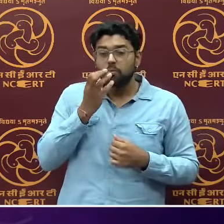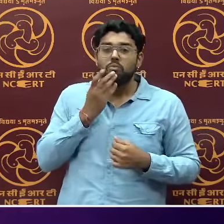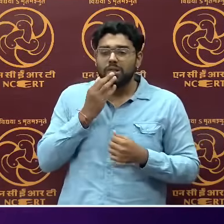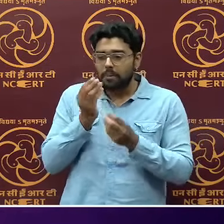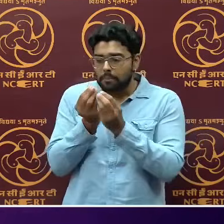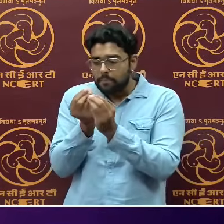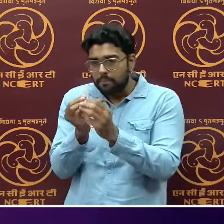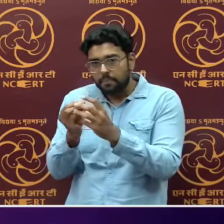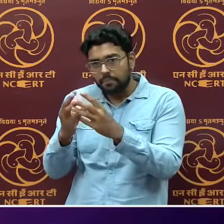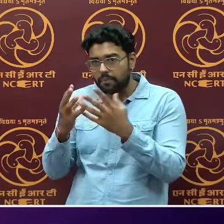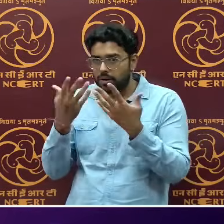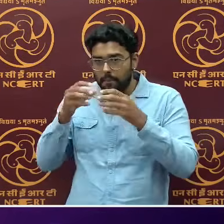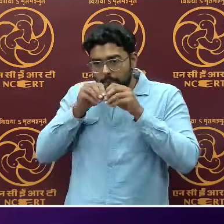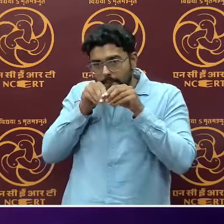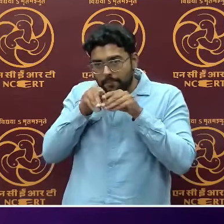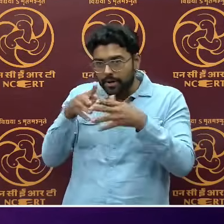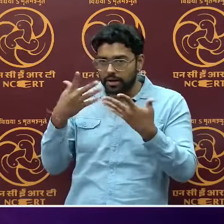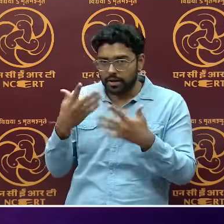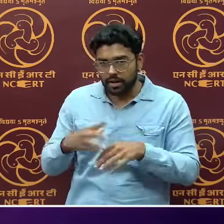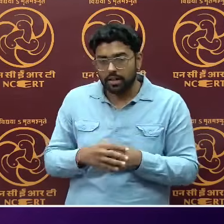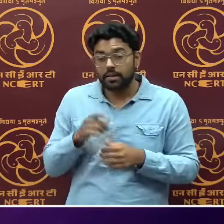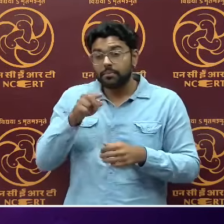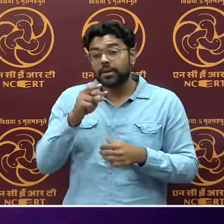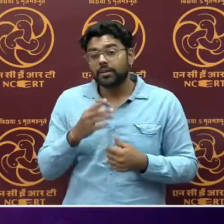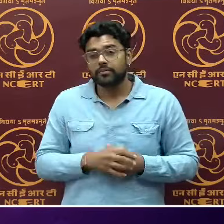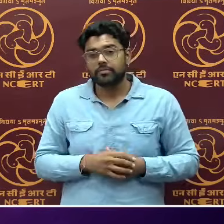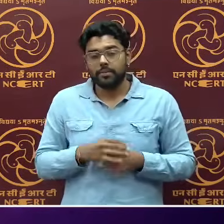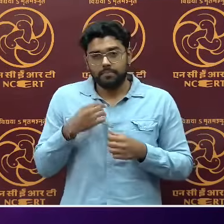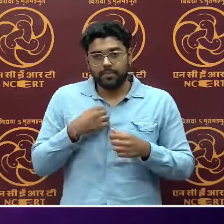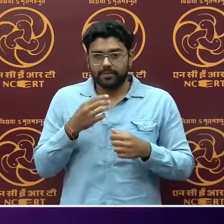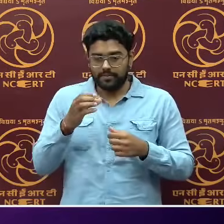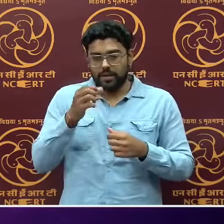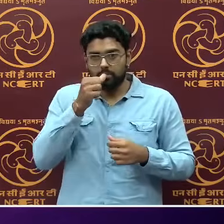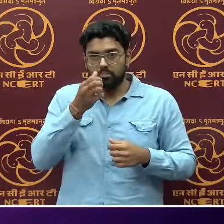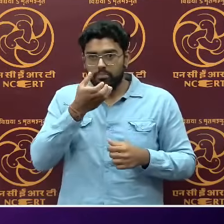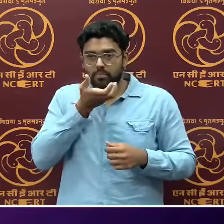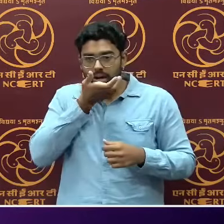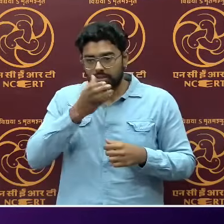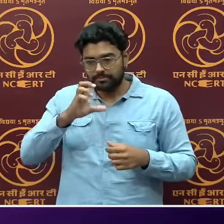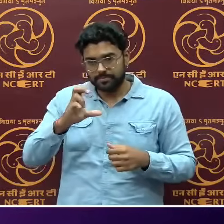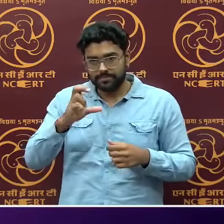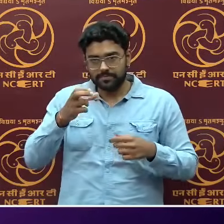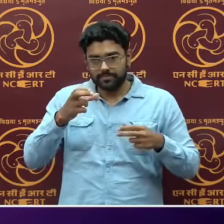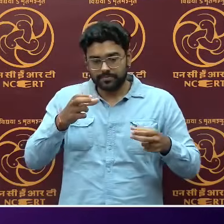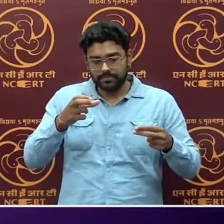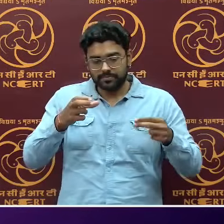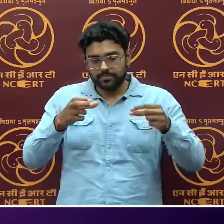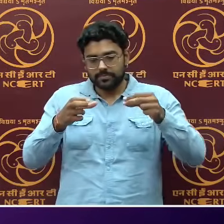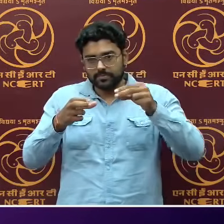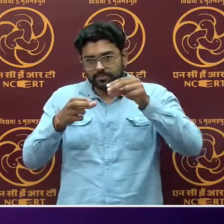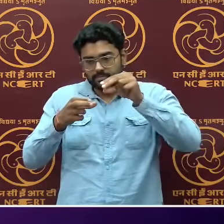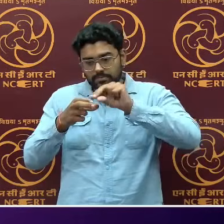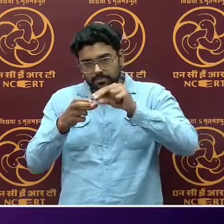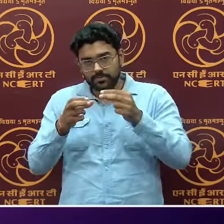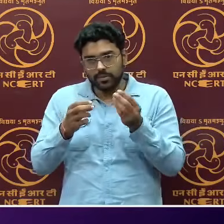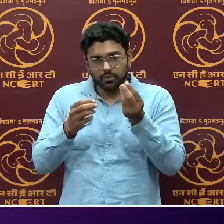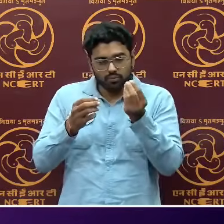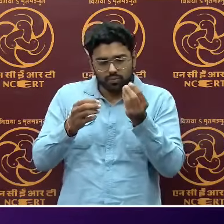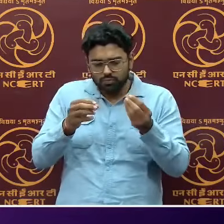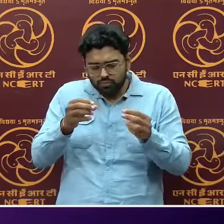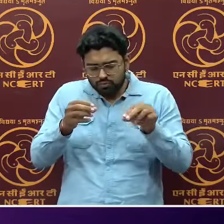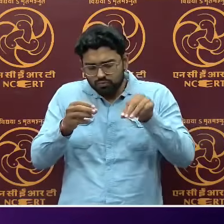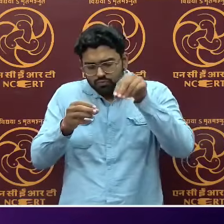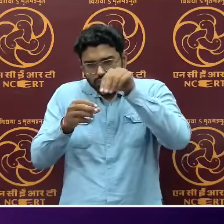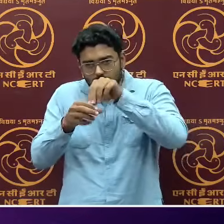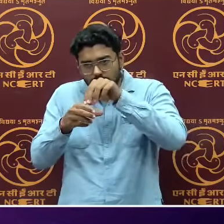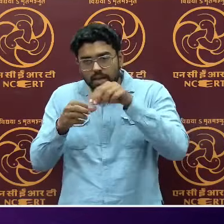spread throughout. Clear, so what ma'am. does it mean? That I have taken water, to water I have added copper sulfate crystals which